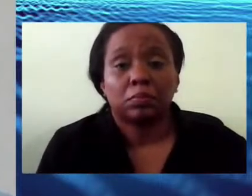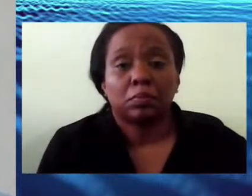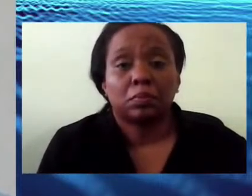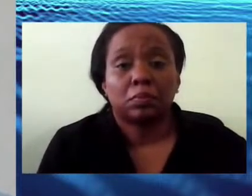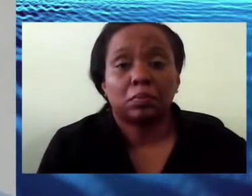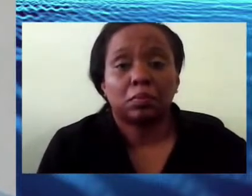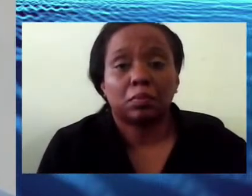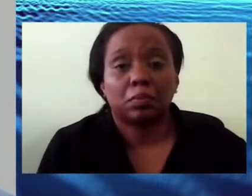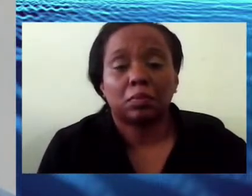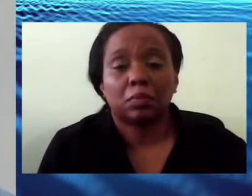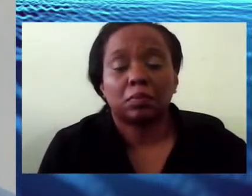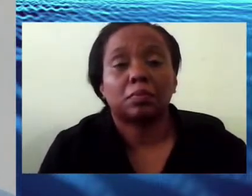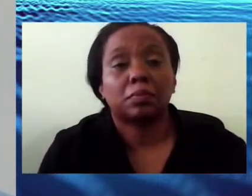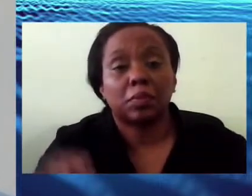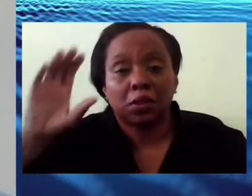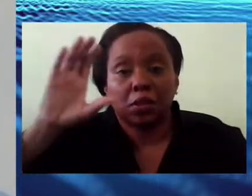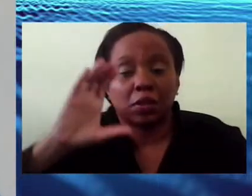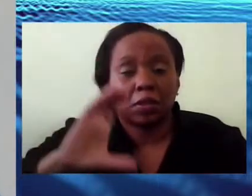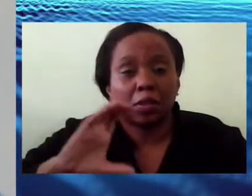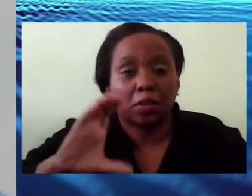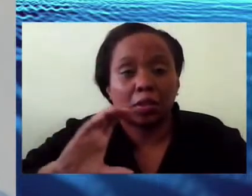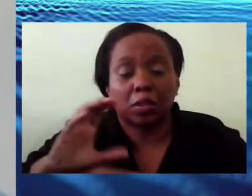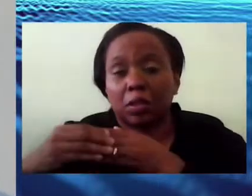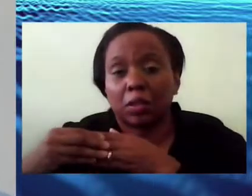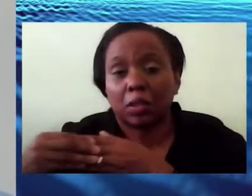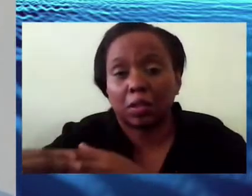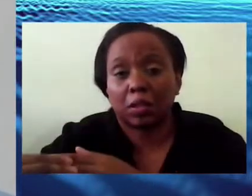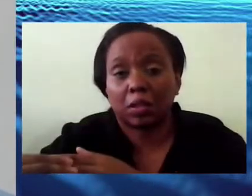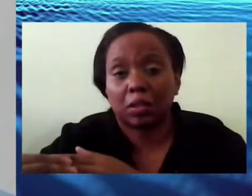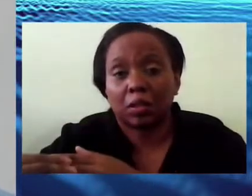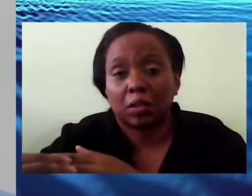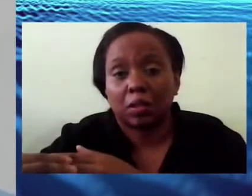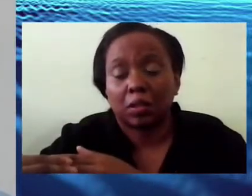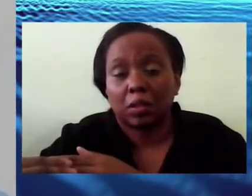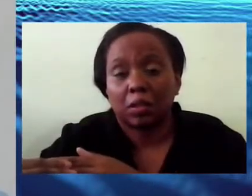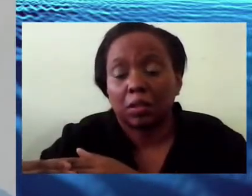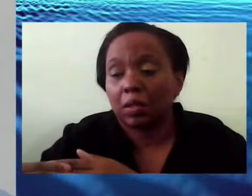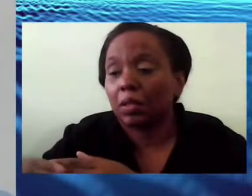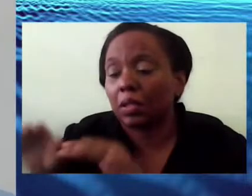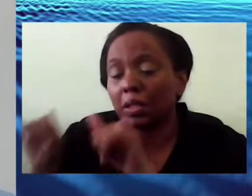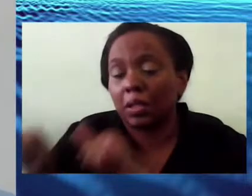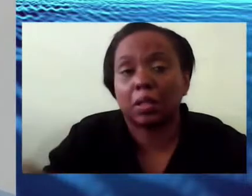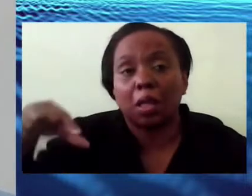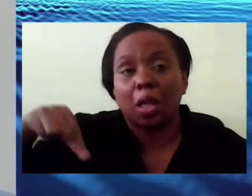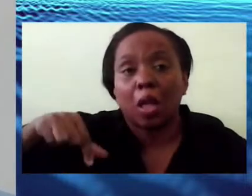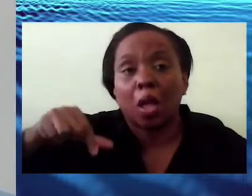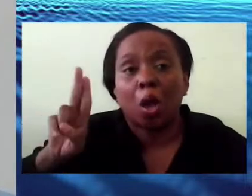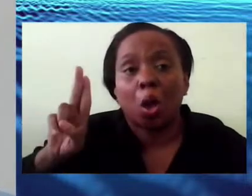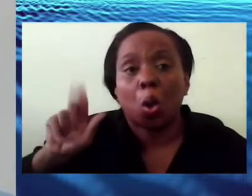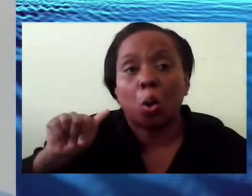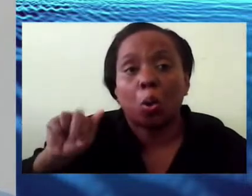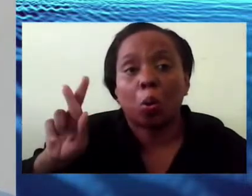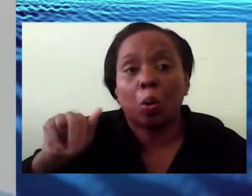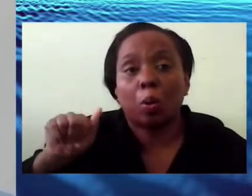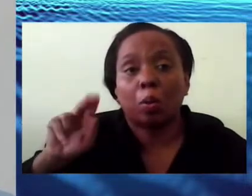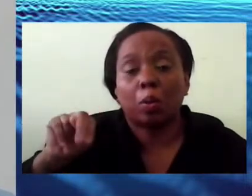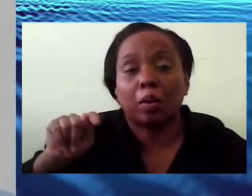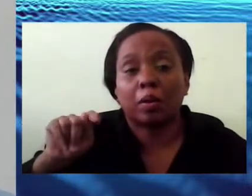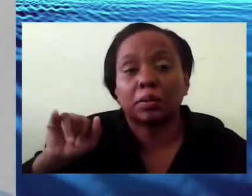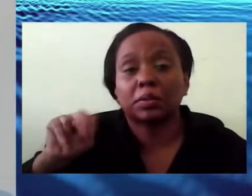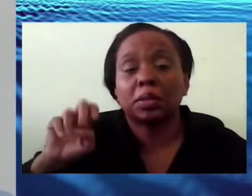the church, that leadership is in quarantine at a government quarantine